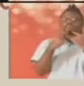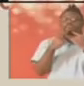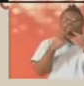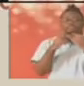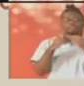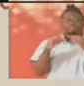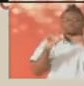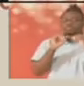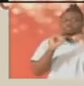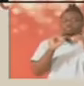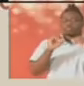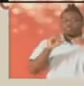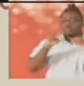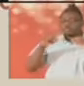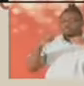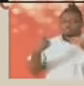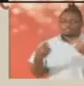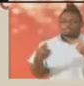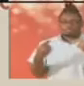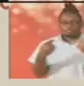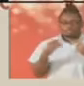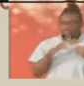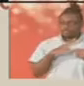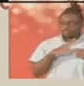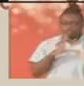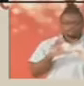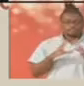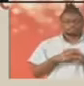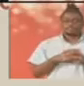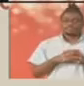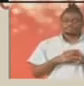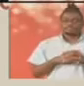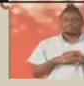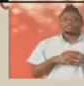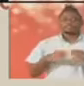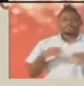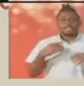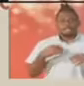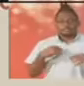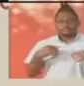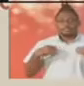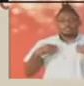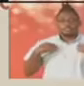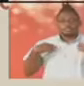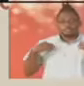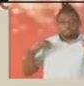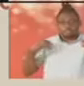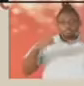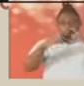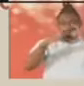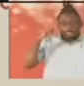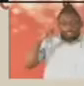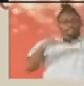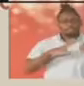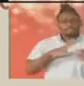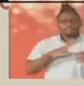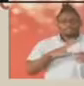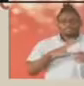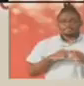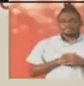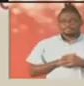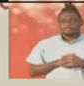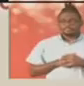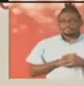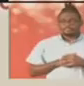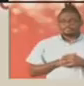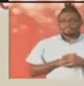those are suitable. Masks with breathable fabric, such as cotton, those with tight woven fabric, and those that